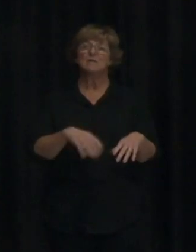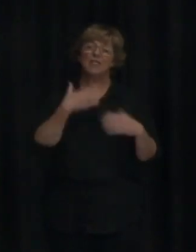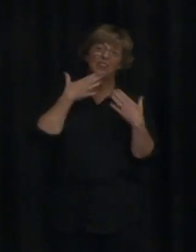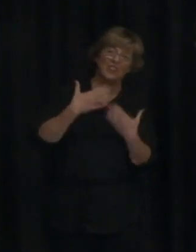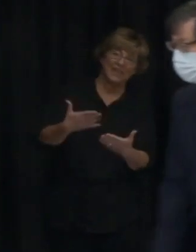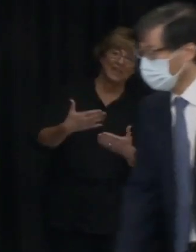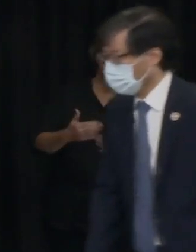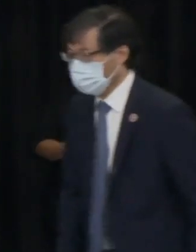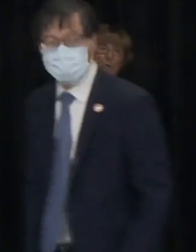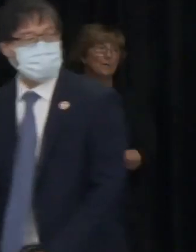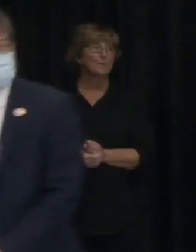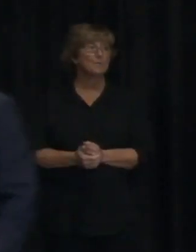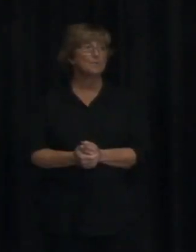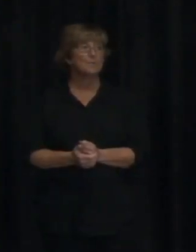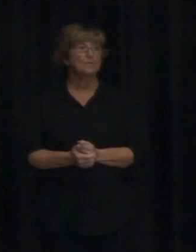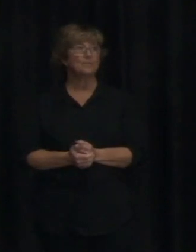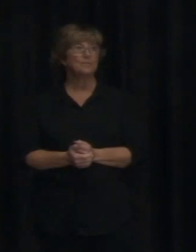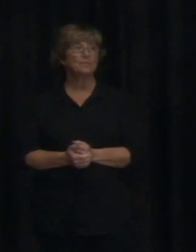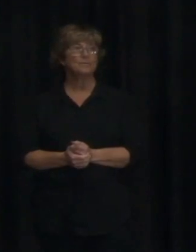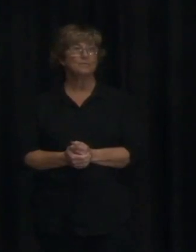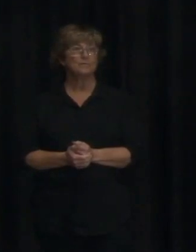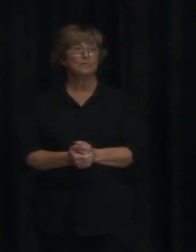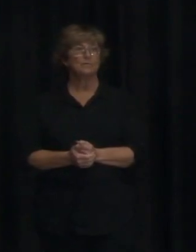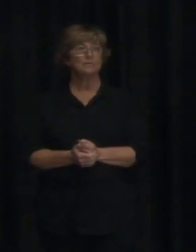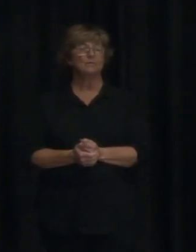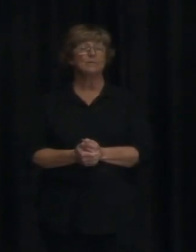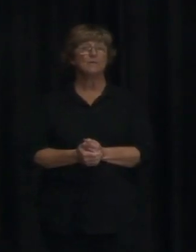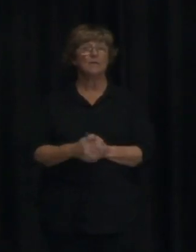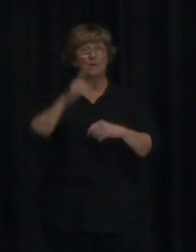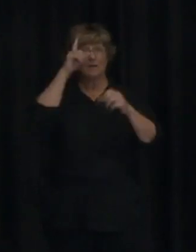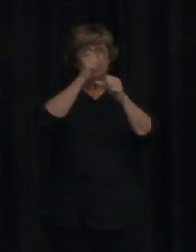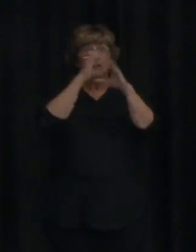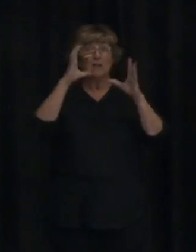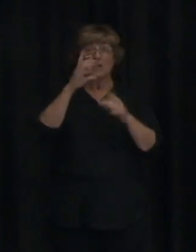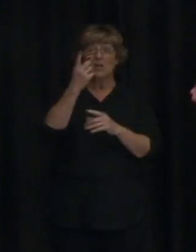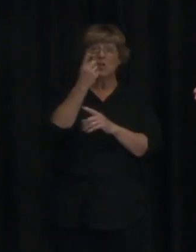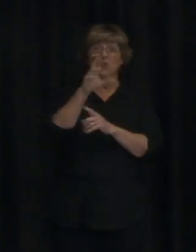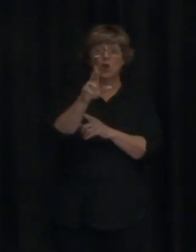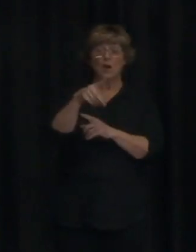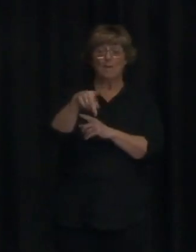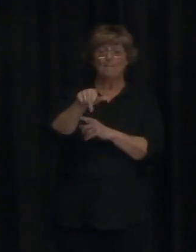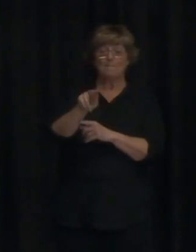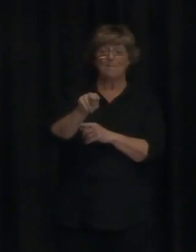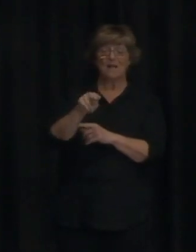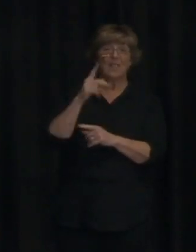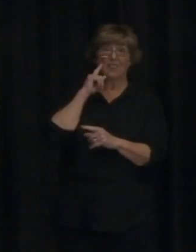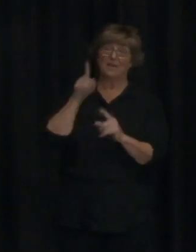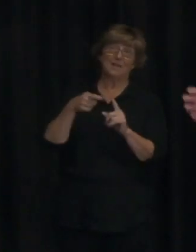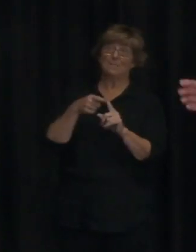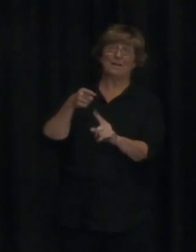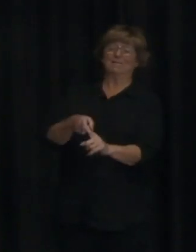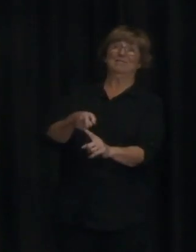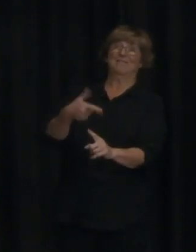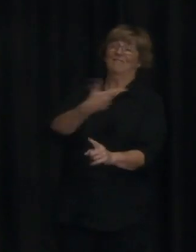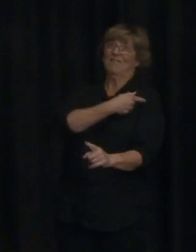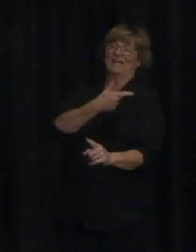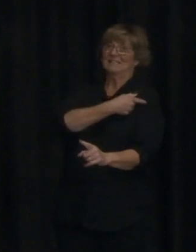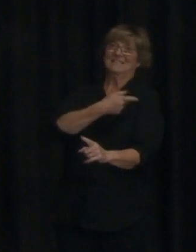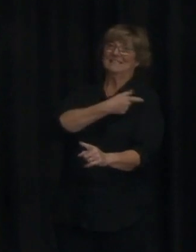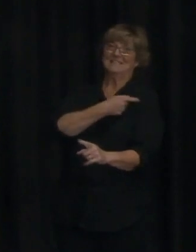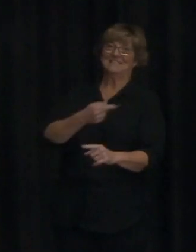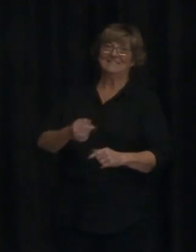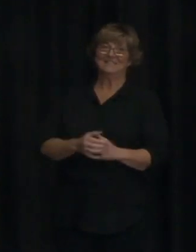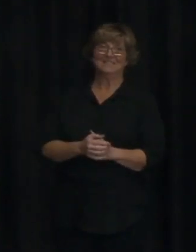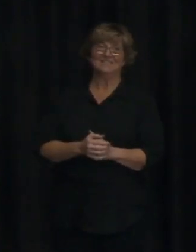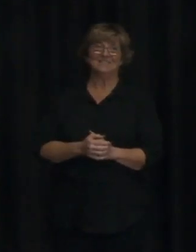you. Also, when you think of Dr. Pan, one of the first things you think about is vaccinations. So I, not just